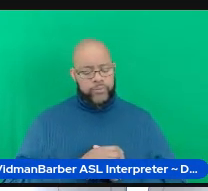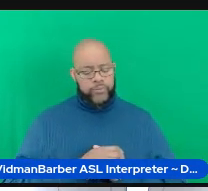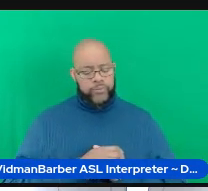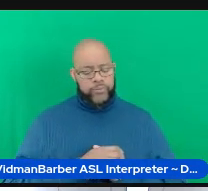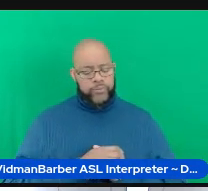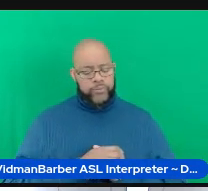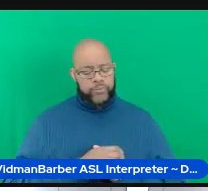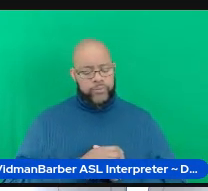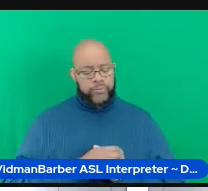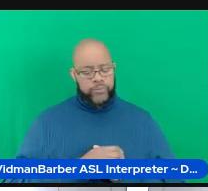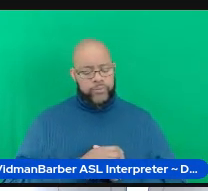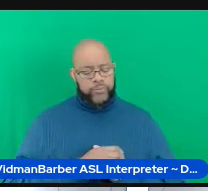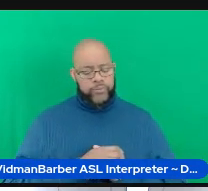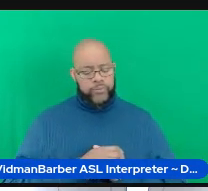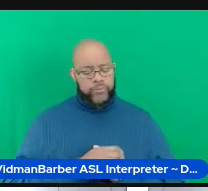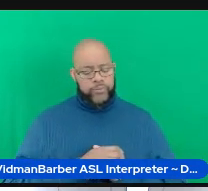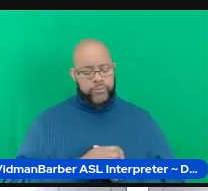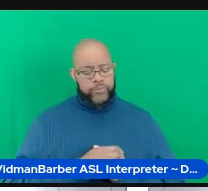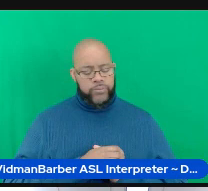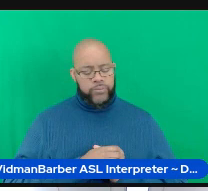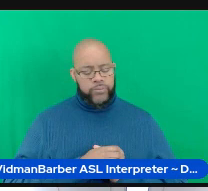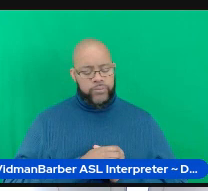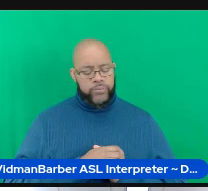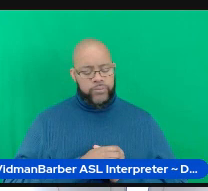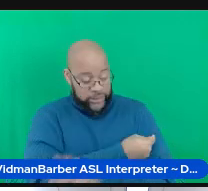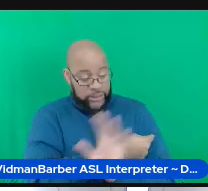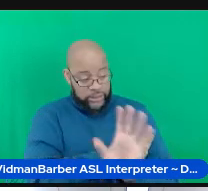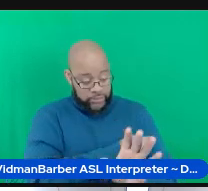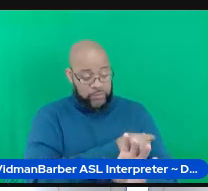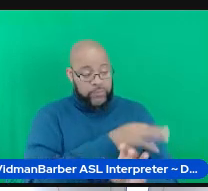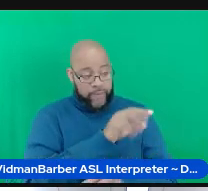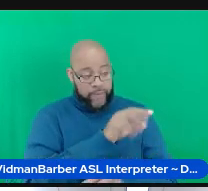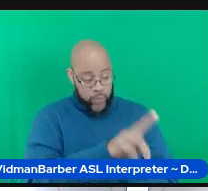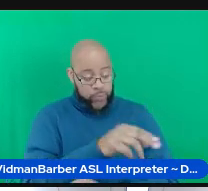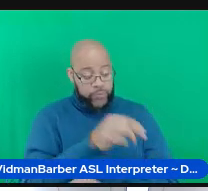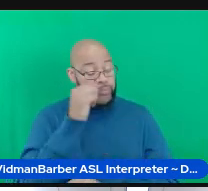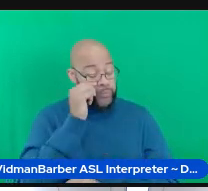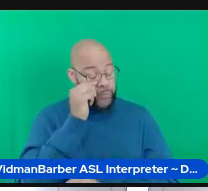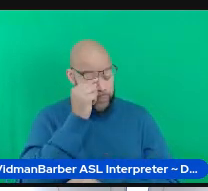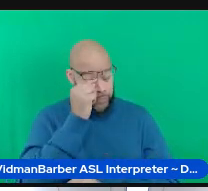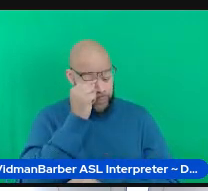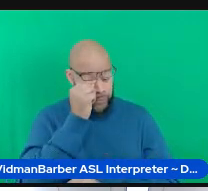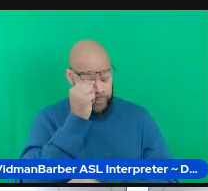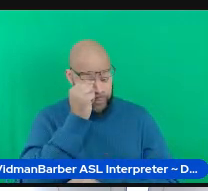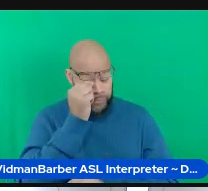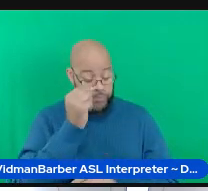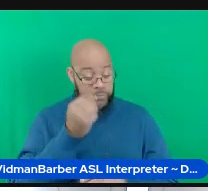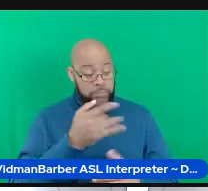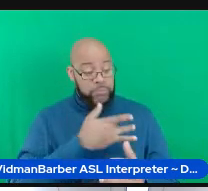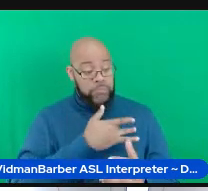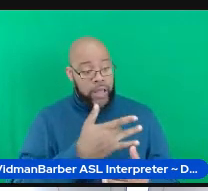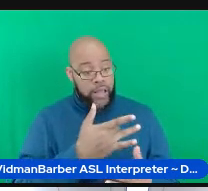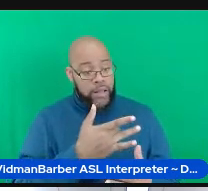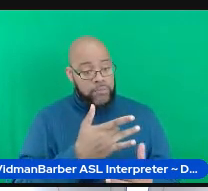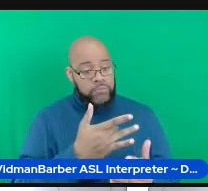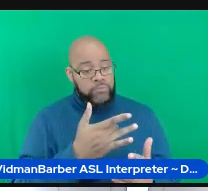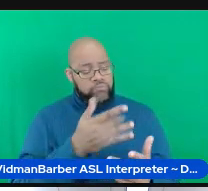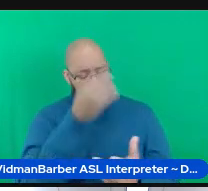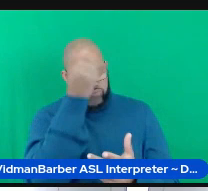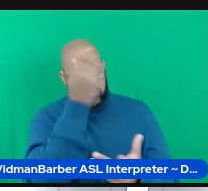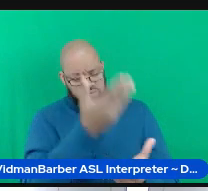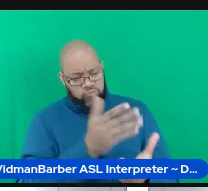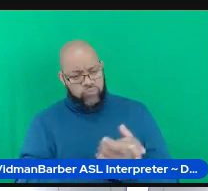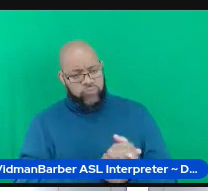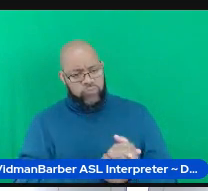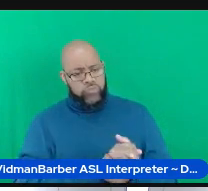you receive a vaccine, so when you receive an influenza vaccine, so usually you are being told